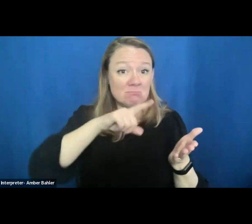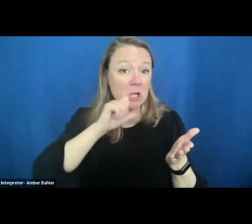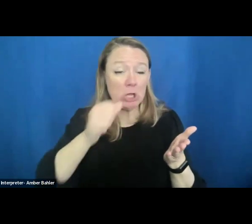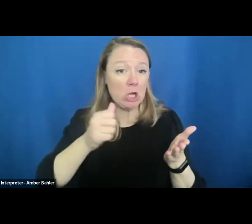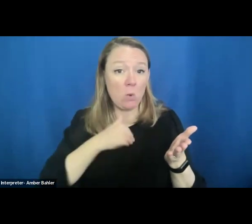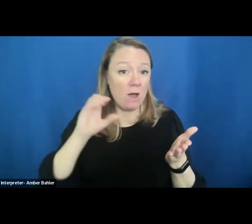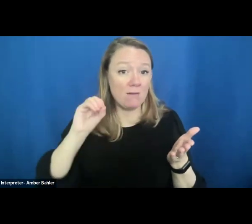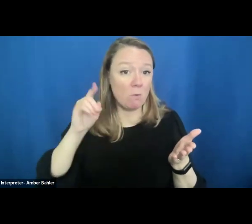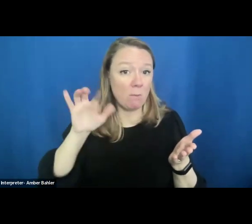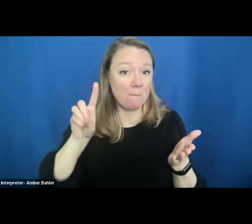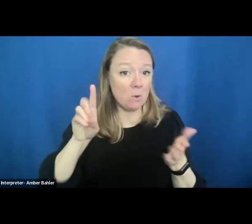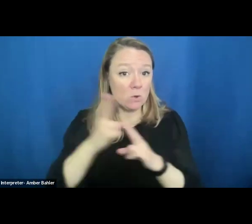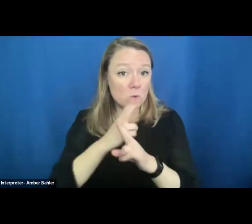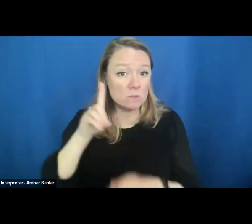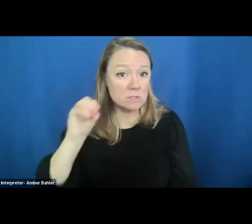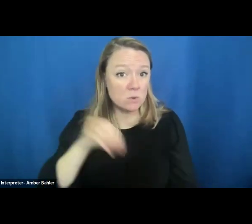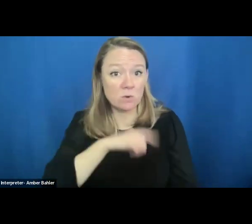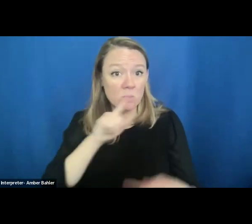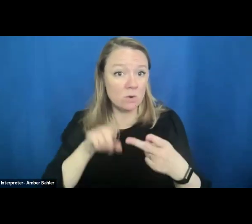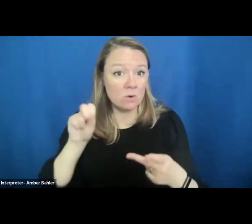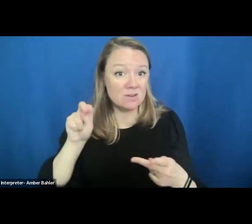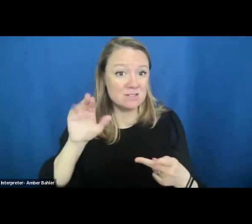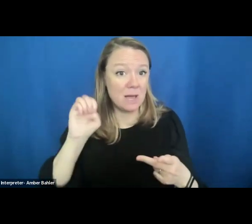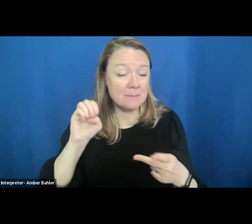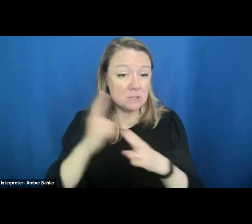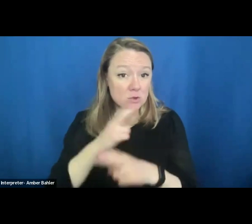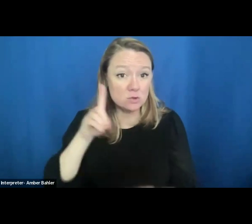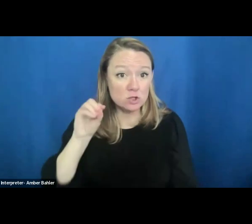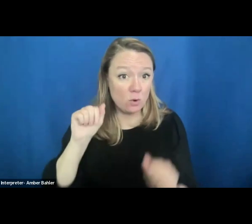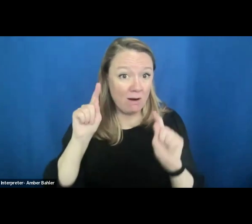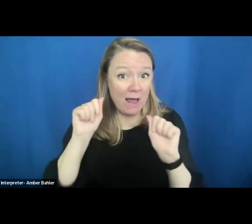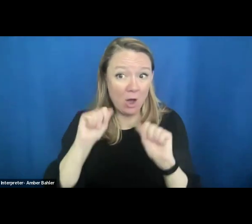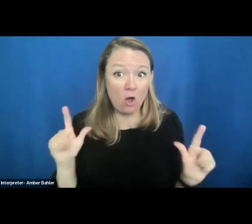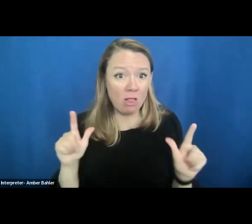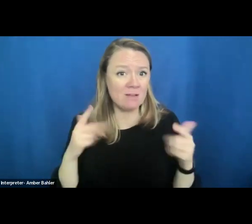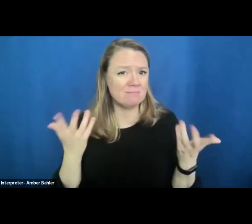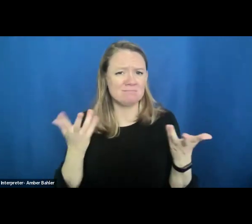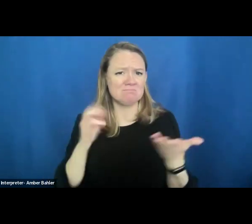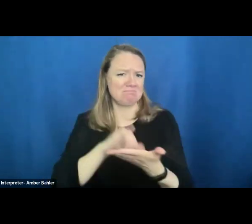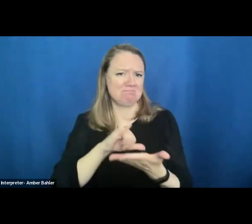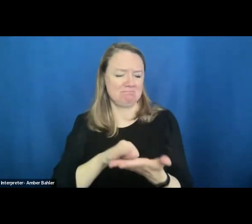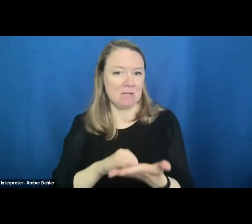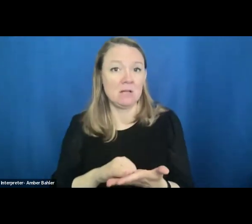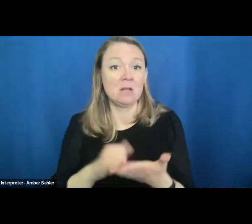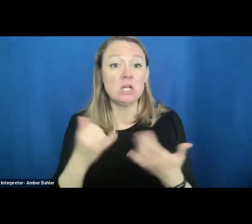fit. And so today's panel, we've gathered some experts that